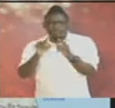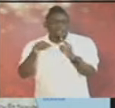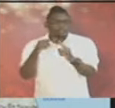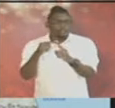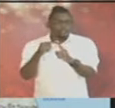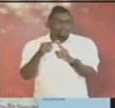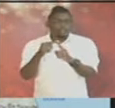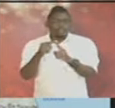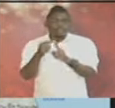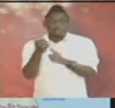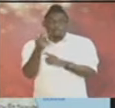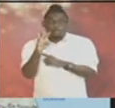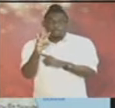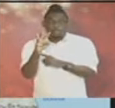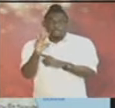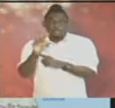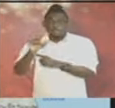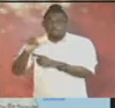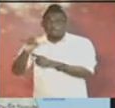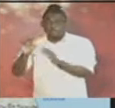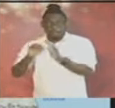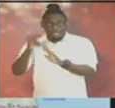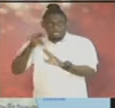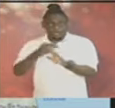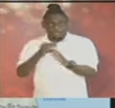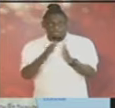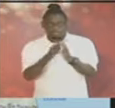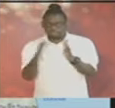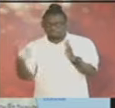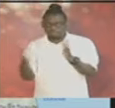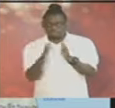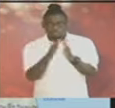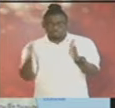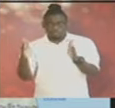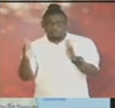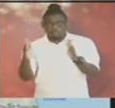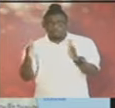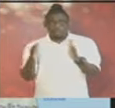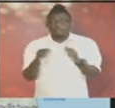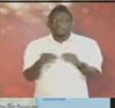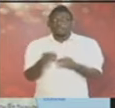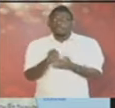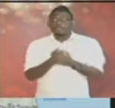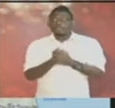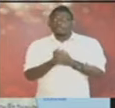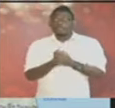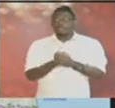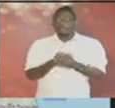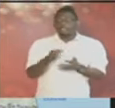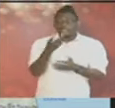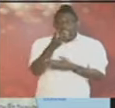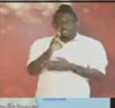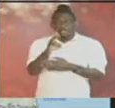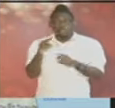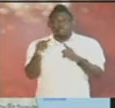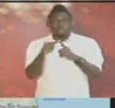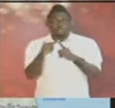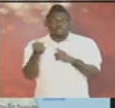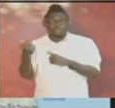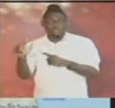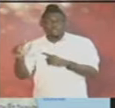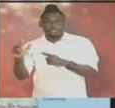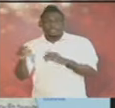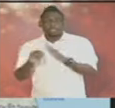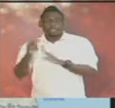to the 20th of March to the 7th to the 13th of March, with the 14th to 20th being represented in the yellowish color and the 7th